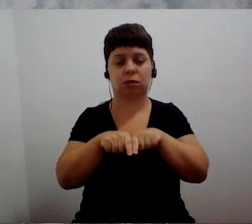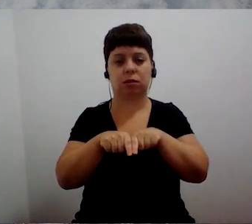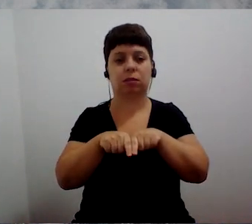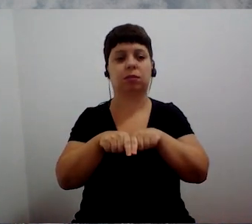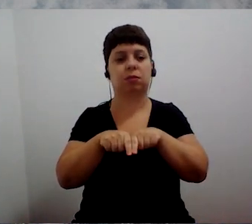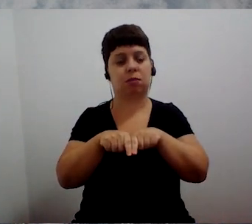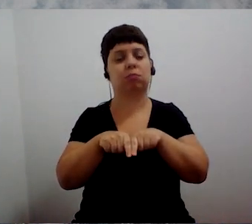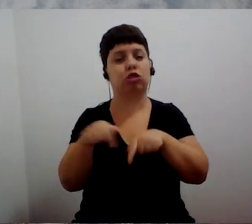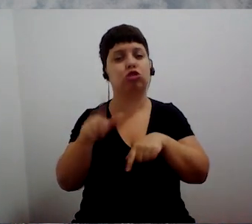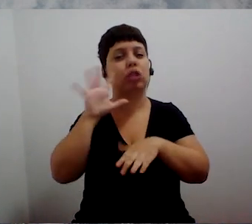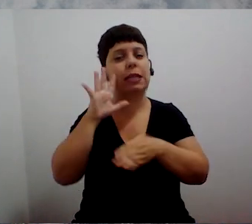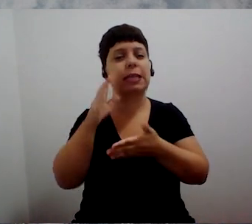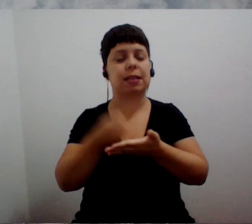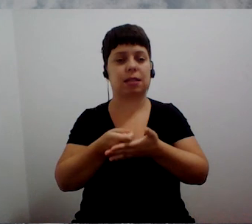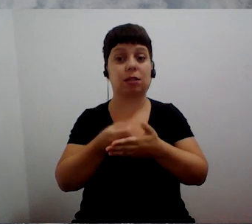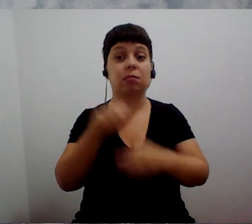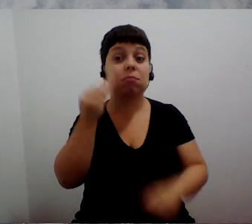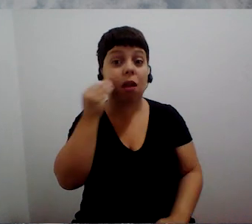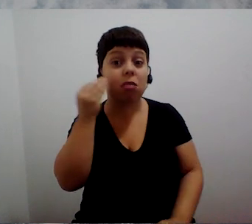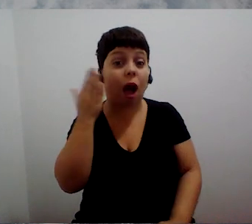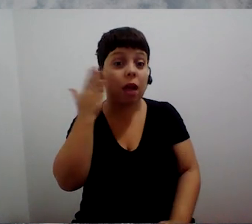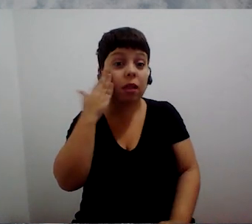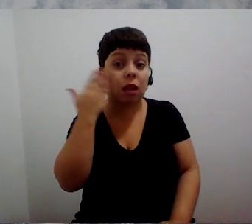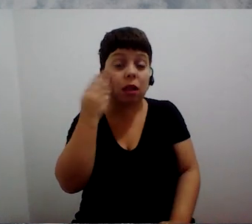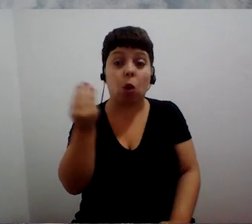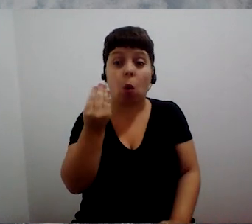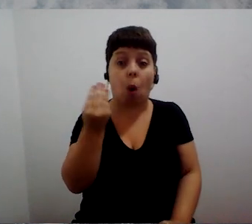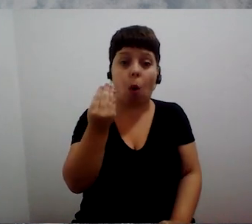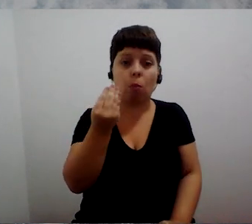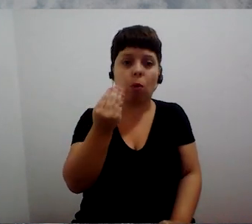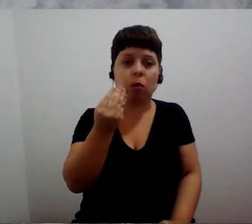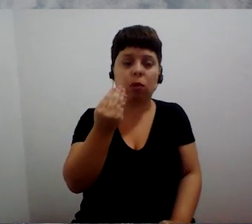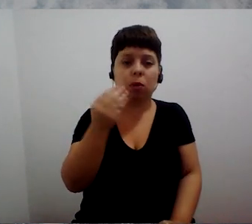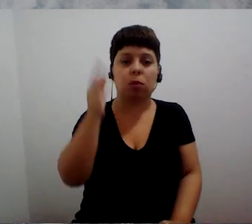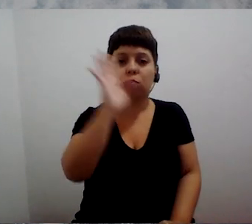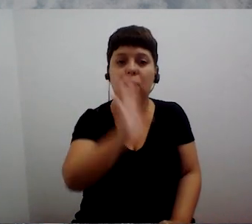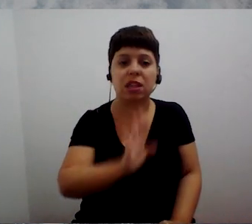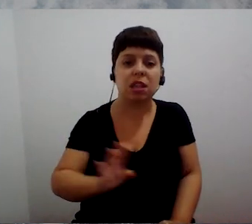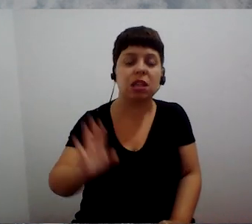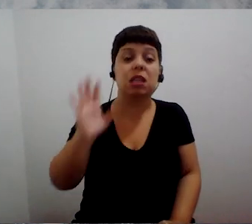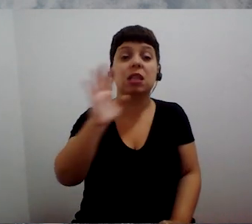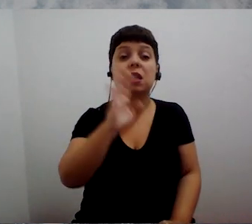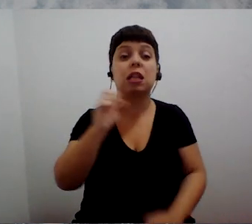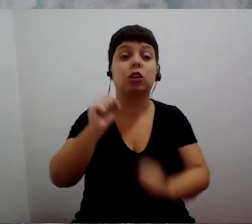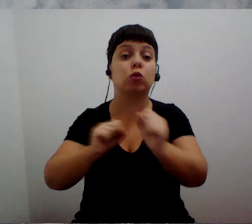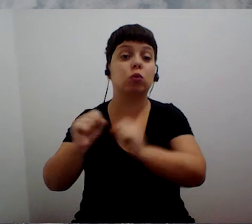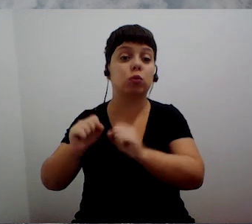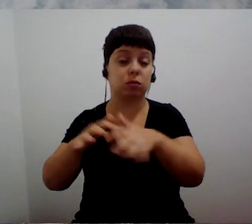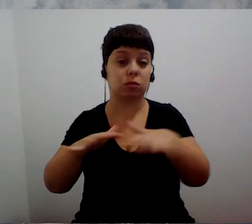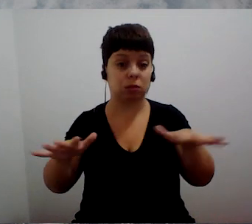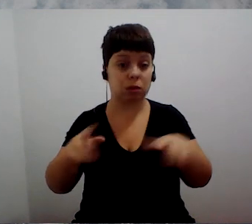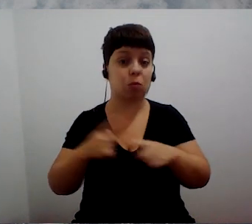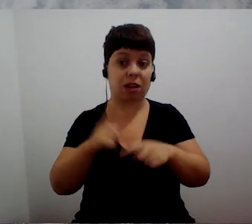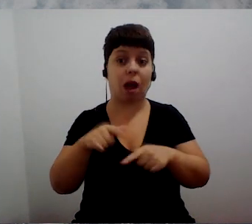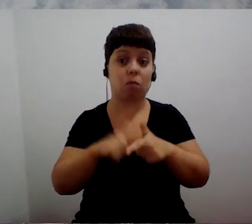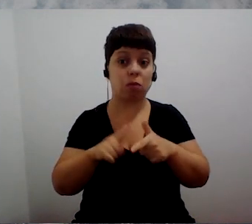moment try to understand the Brazilian plastic industry situation with this very important issue,